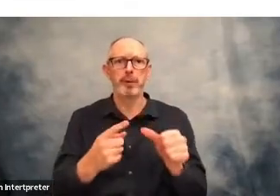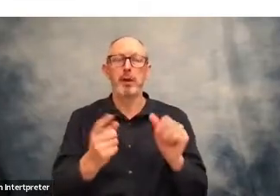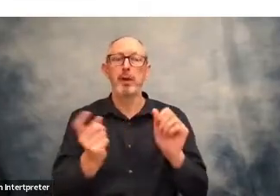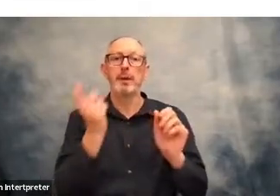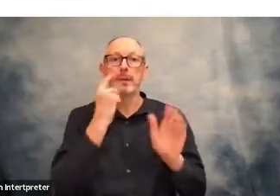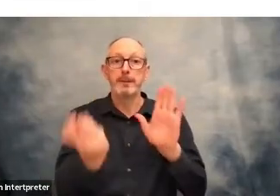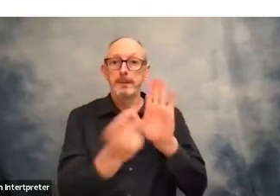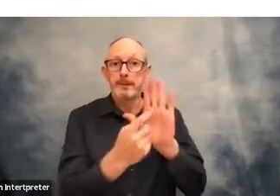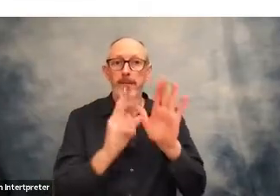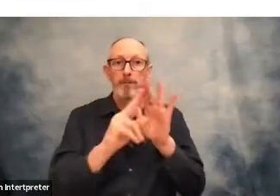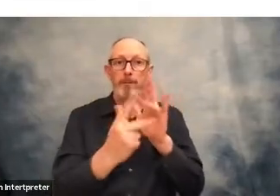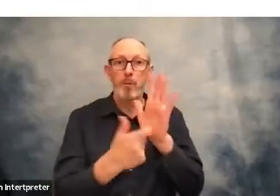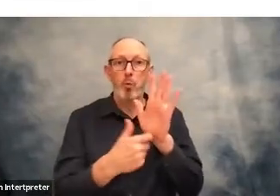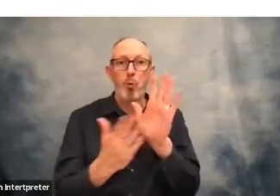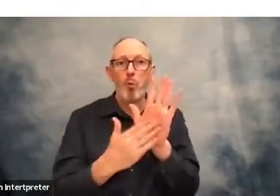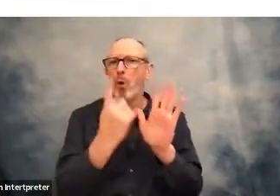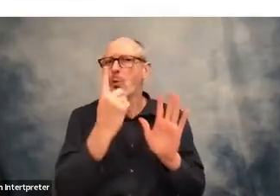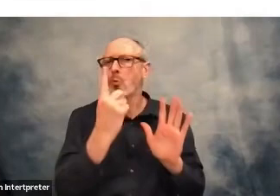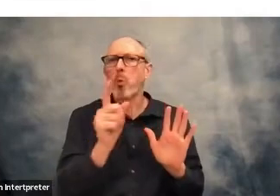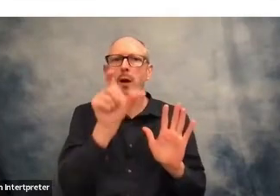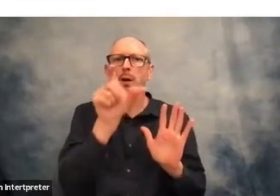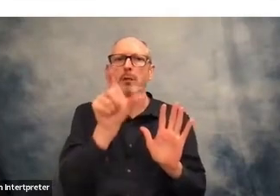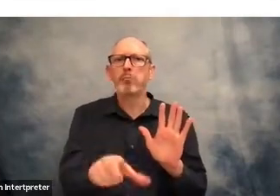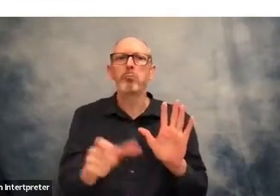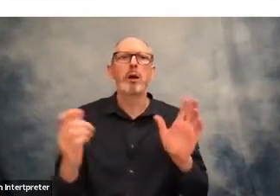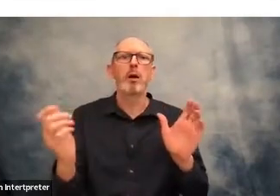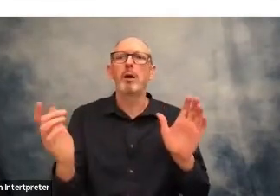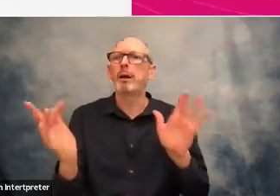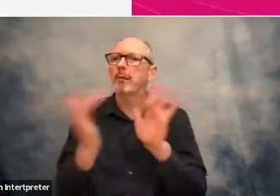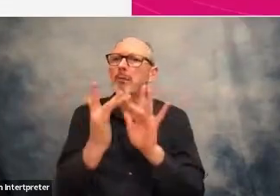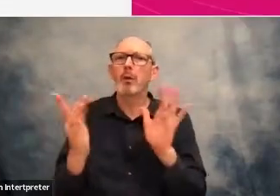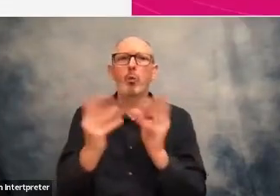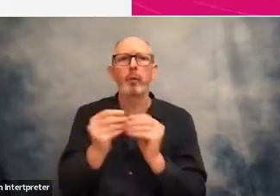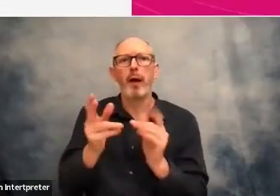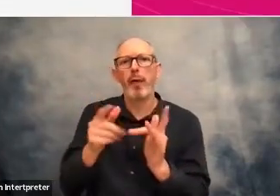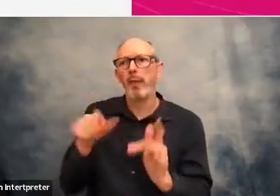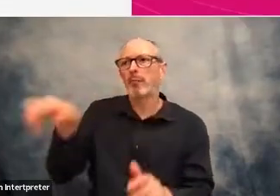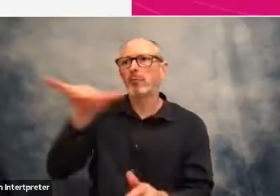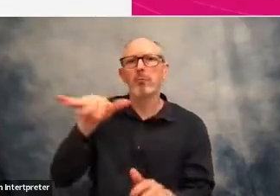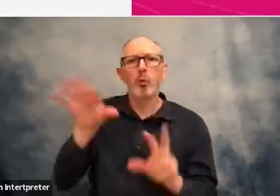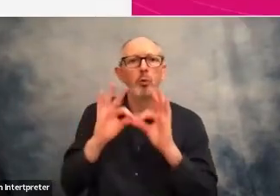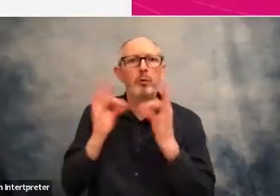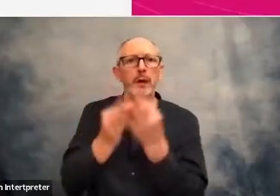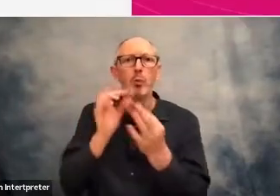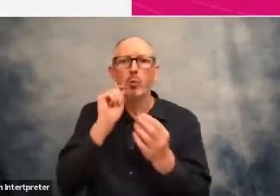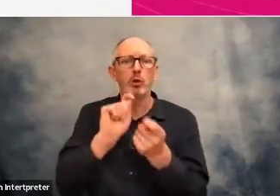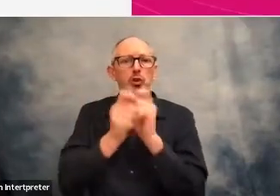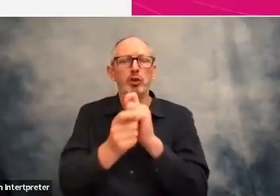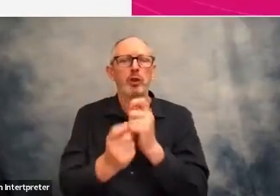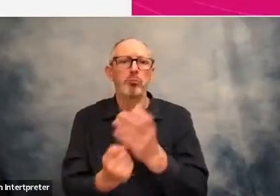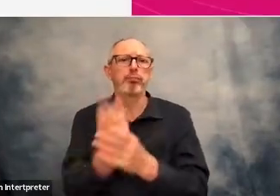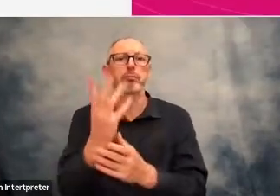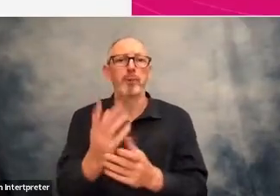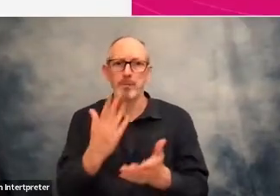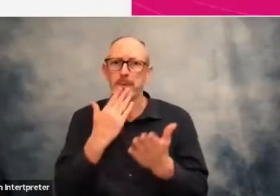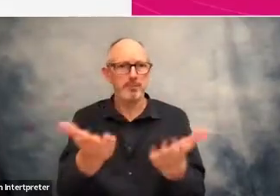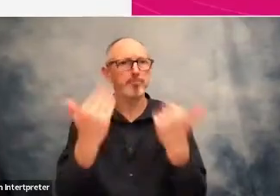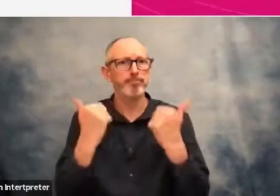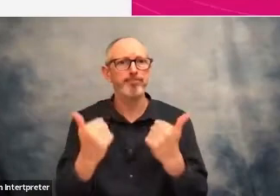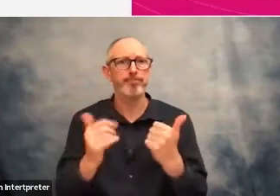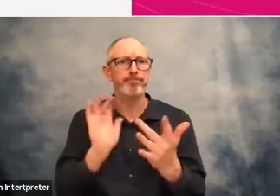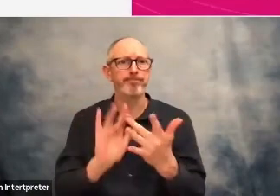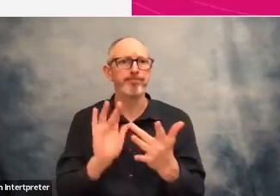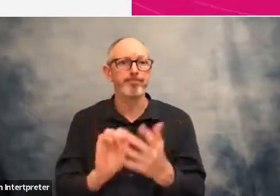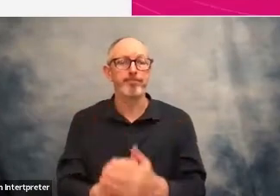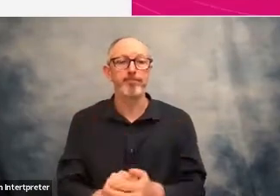One introduction can change the trajectory of these solutions, so get in there. All right, prevention and treatment. Some of